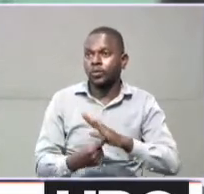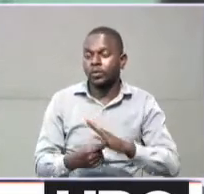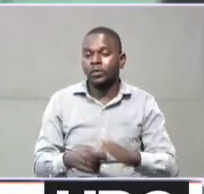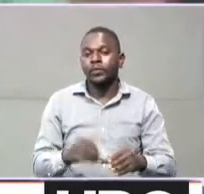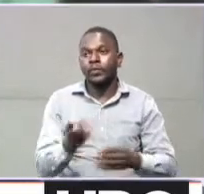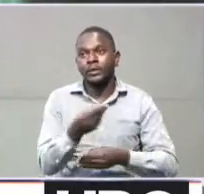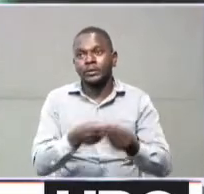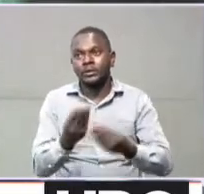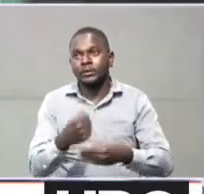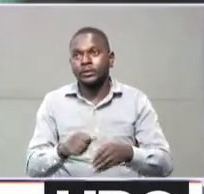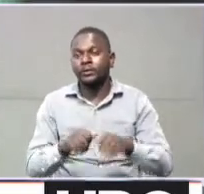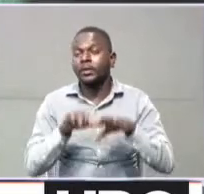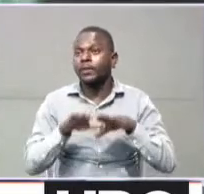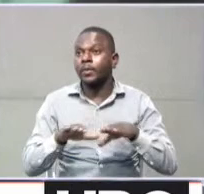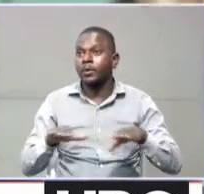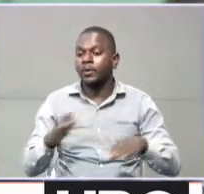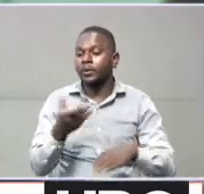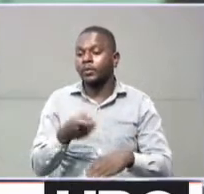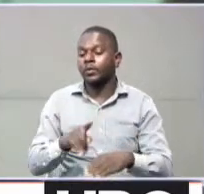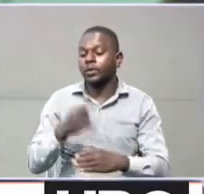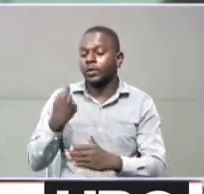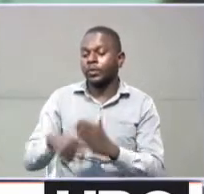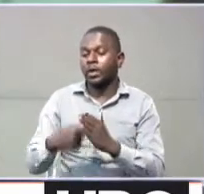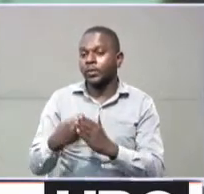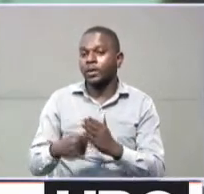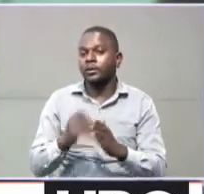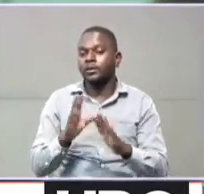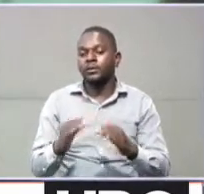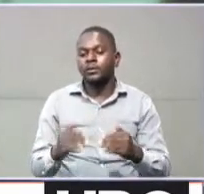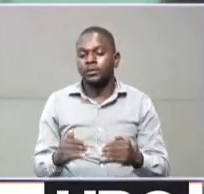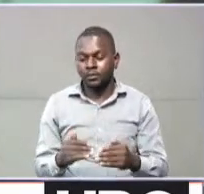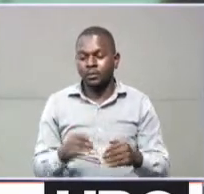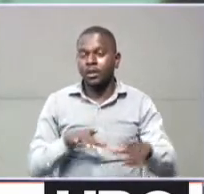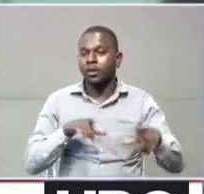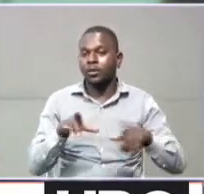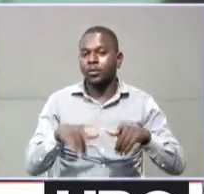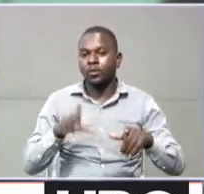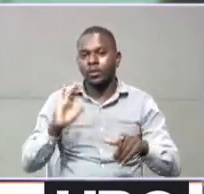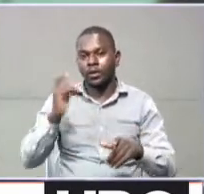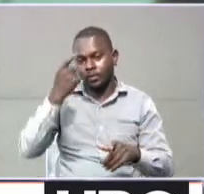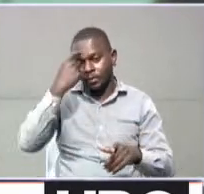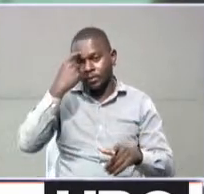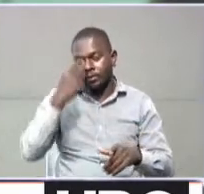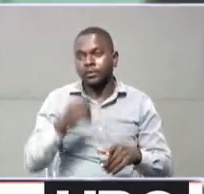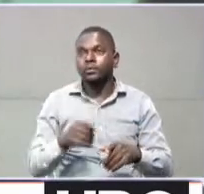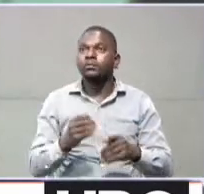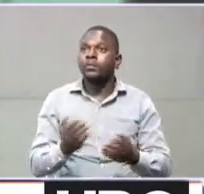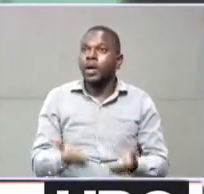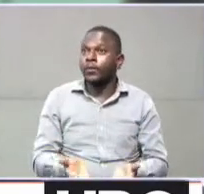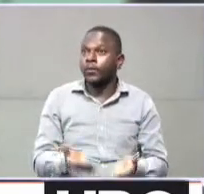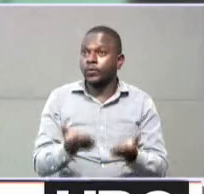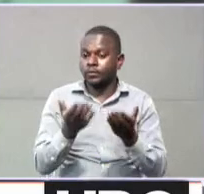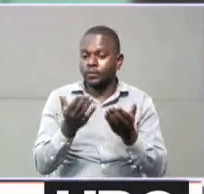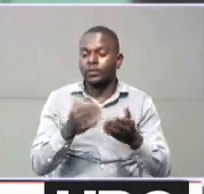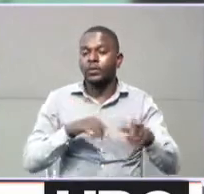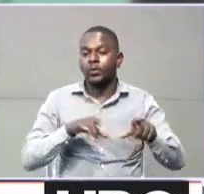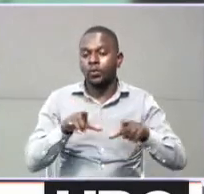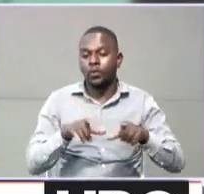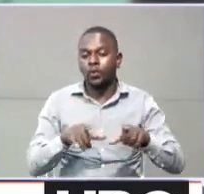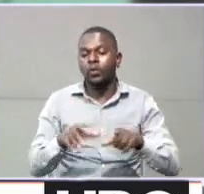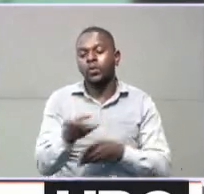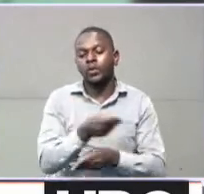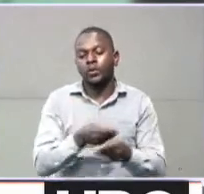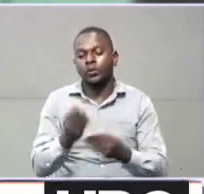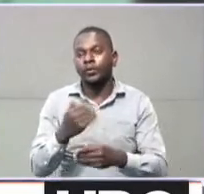vendors and increase the revenue generation by local governments and promote local economic